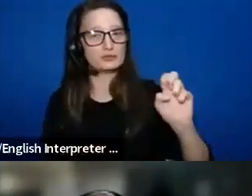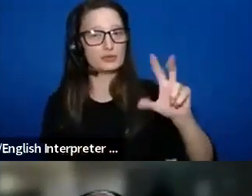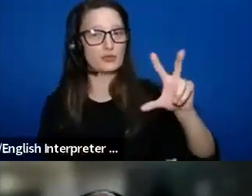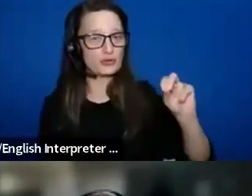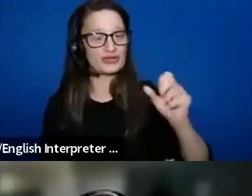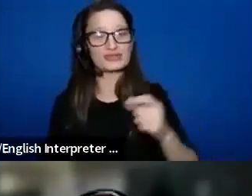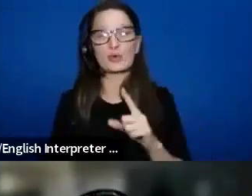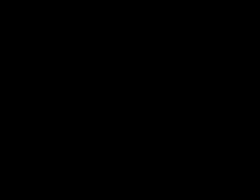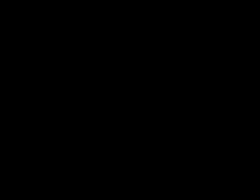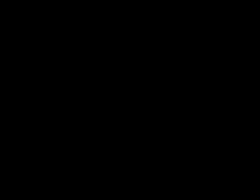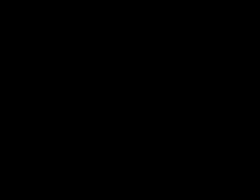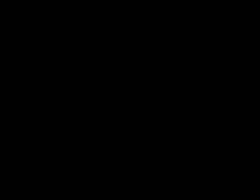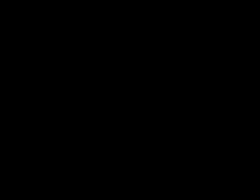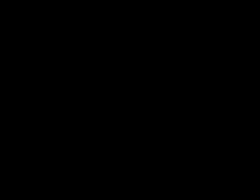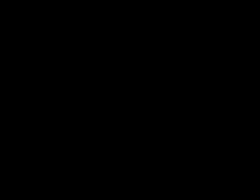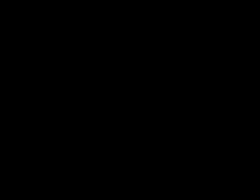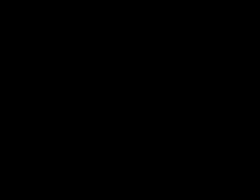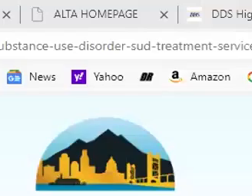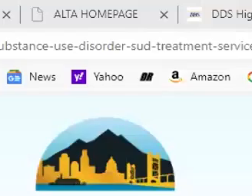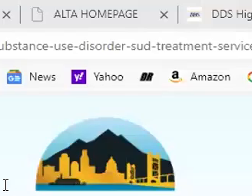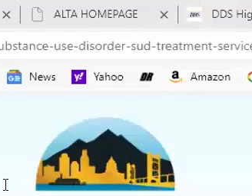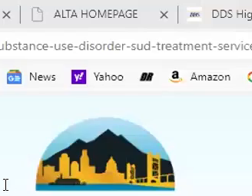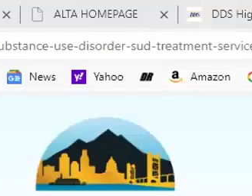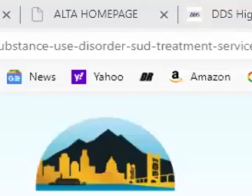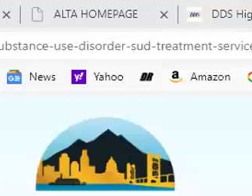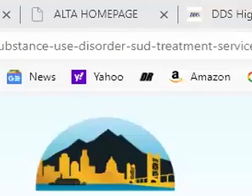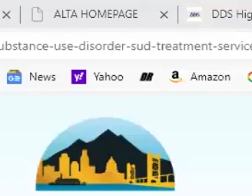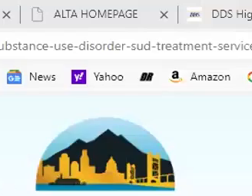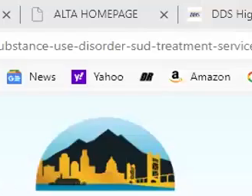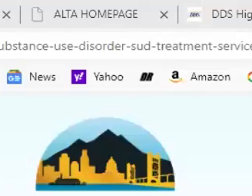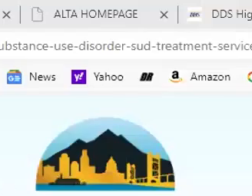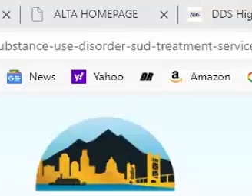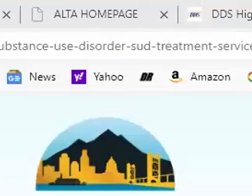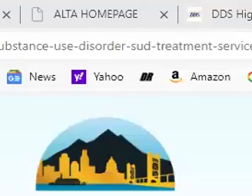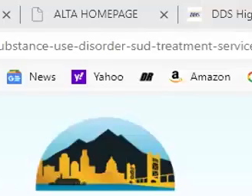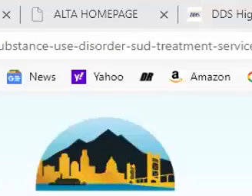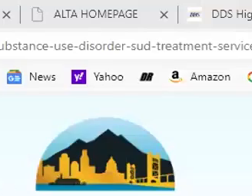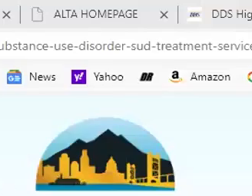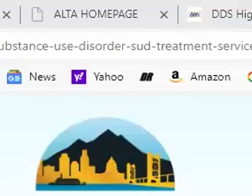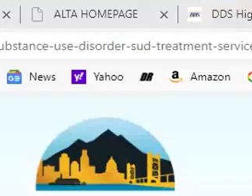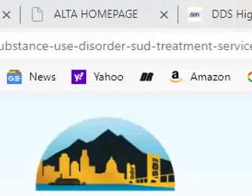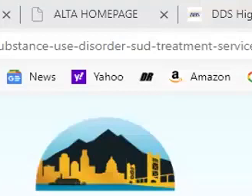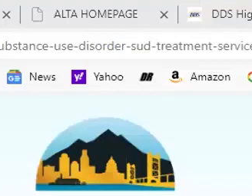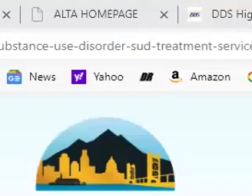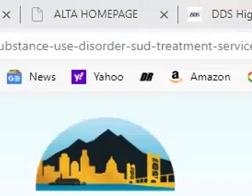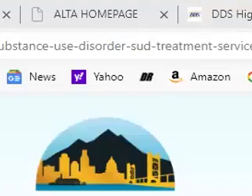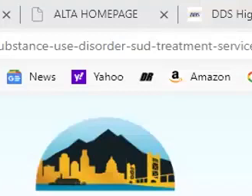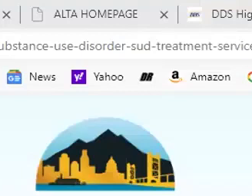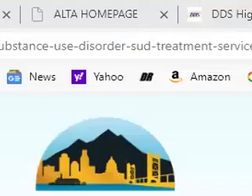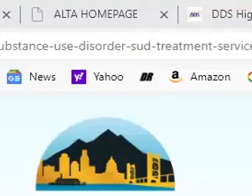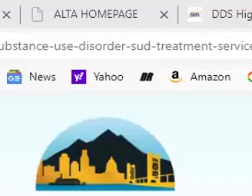award these two projects by no later than by like June 12th or June 14th so that we can get into contract before the end of the fiscal year.